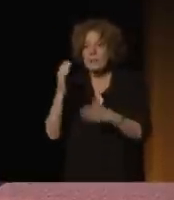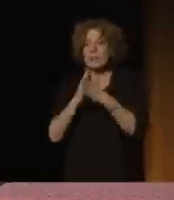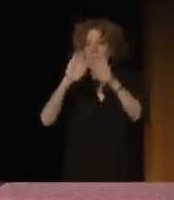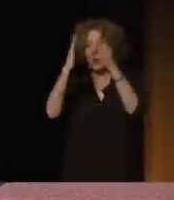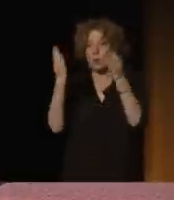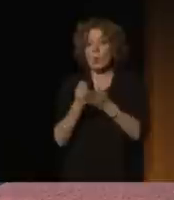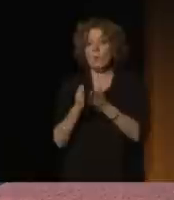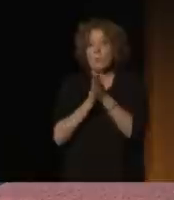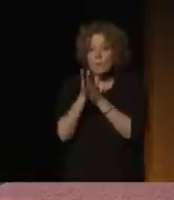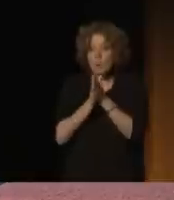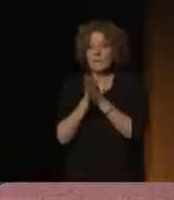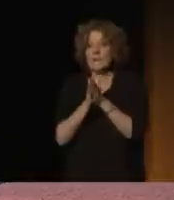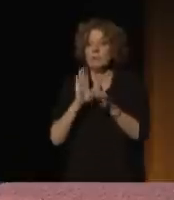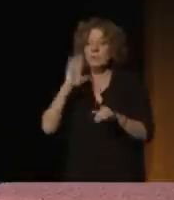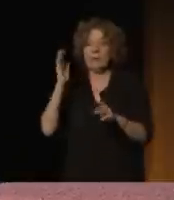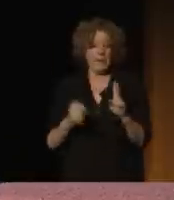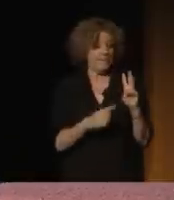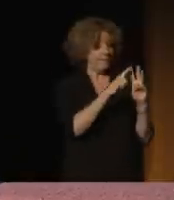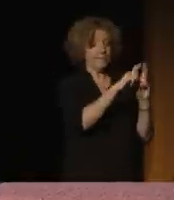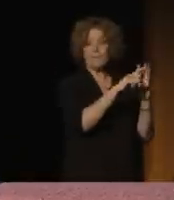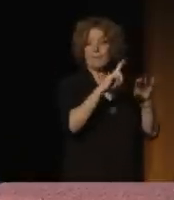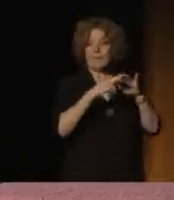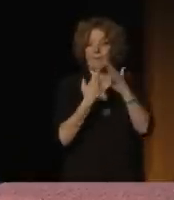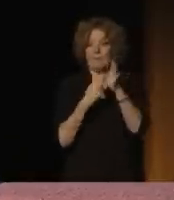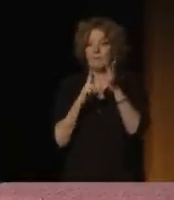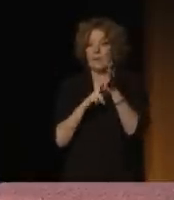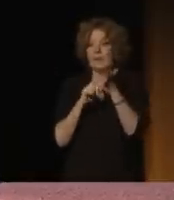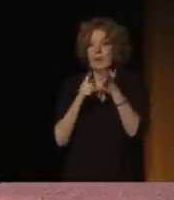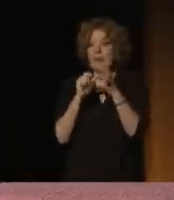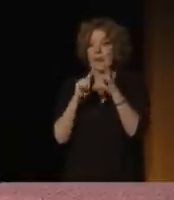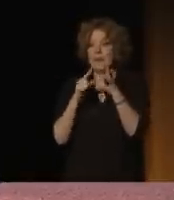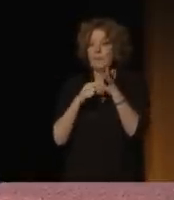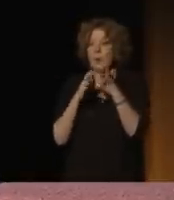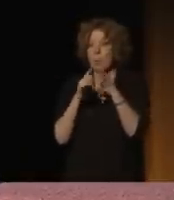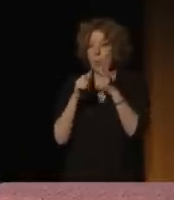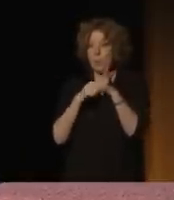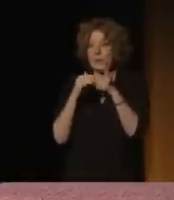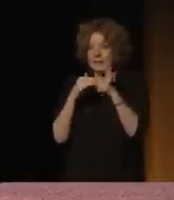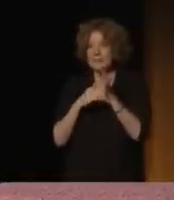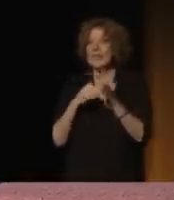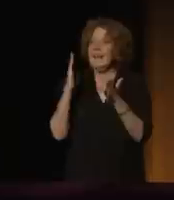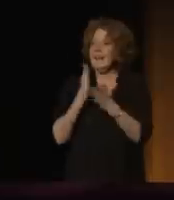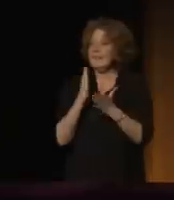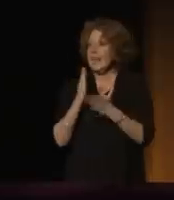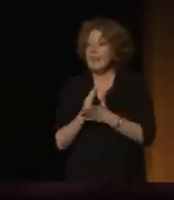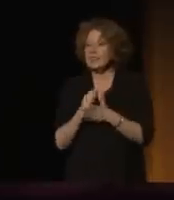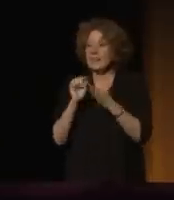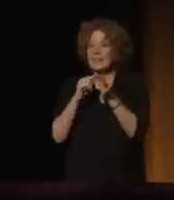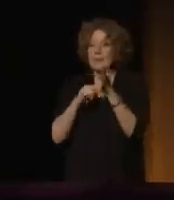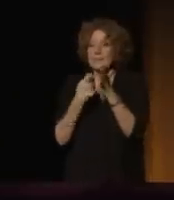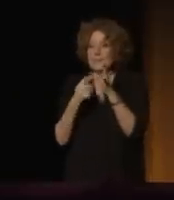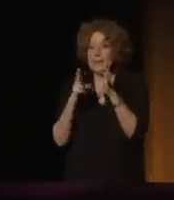speaker. Fran Lebowitz is the patron saint of all nocturnal people,